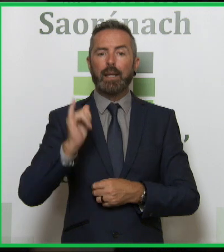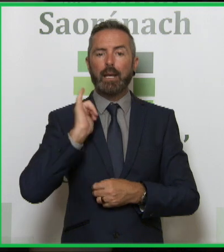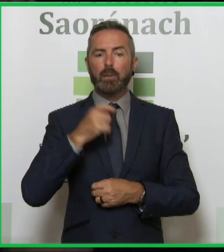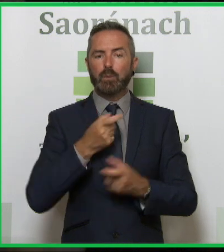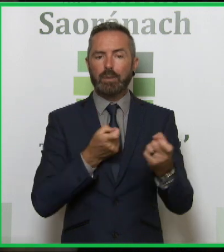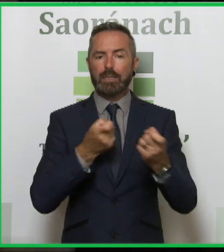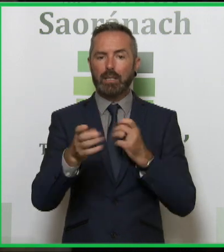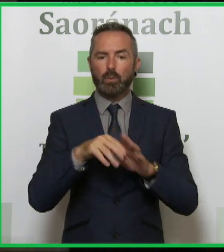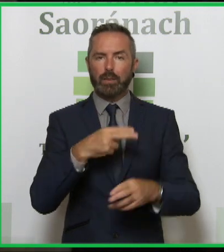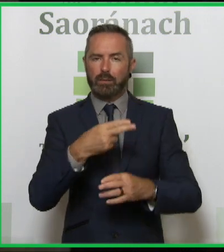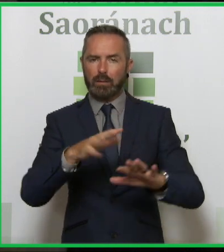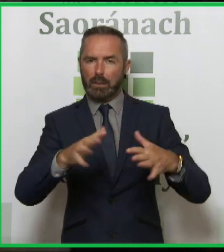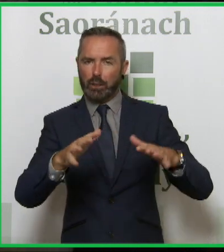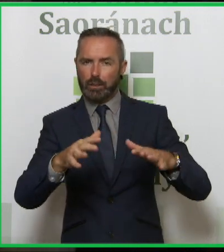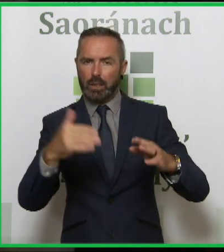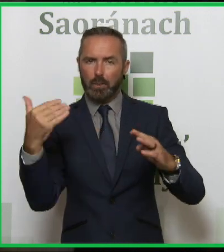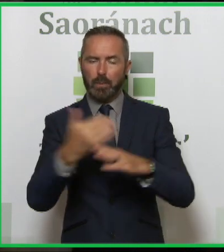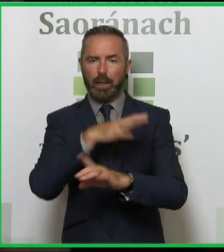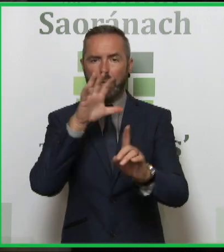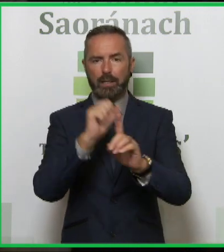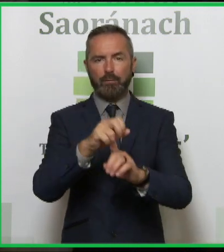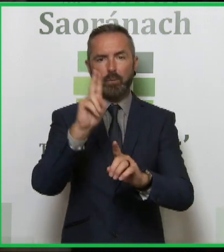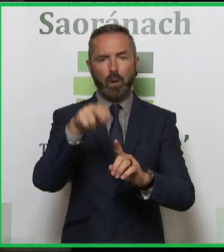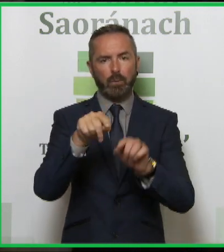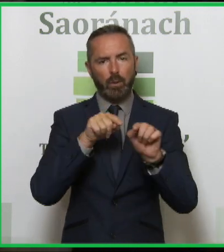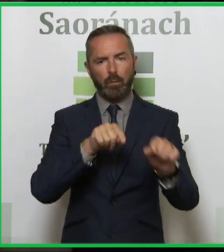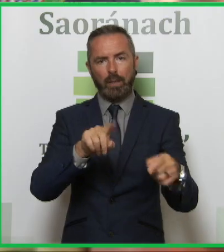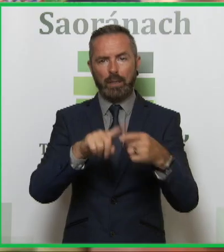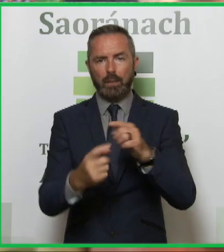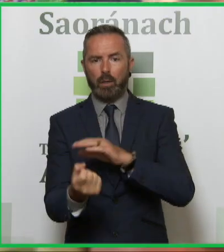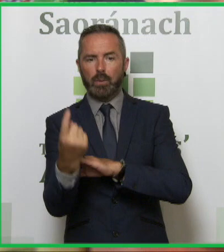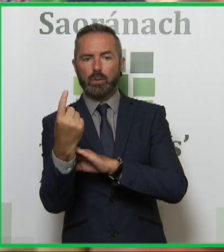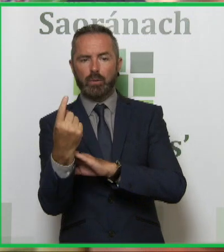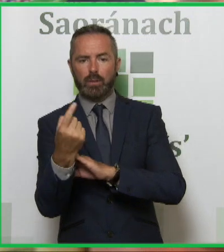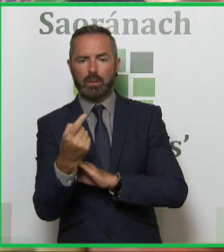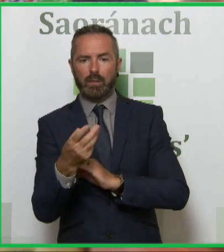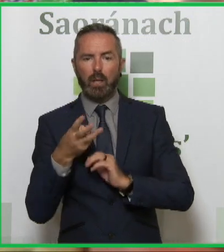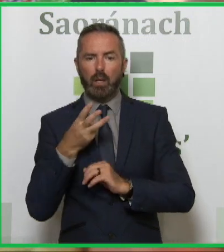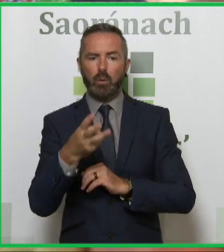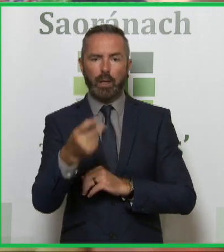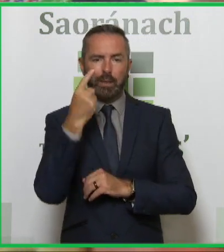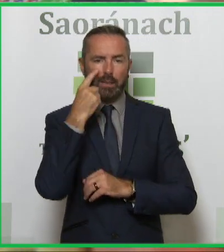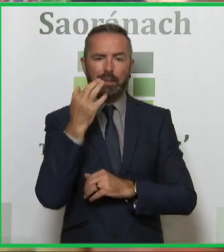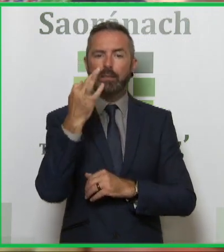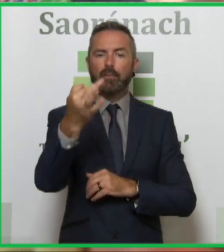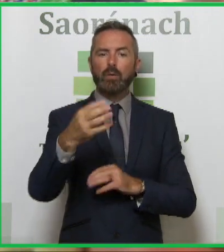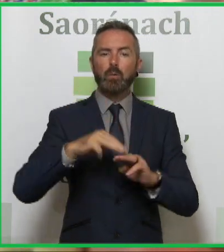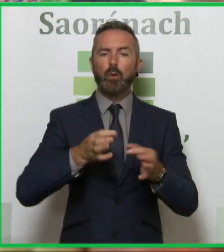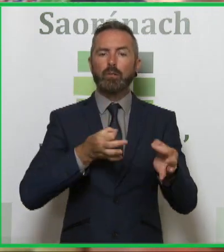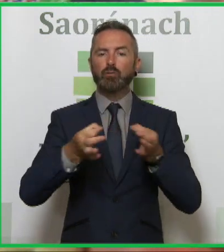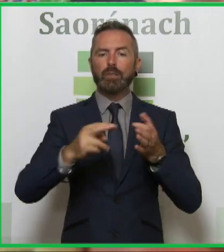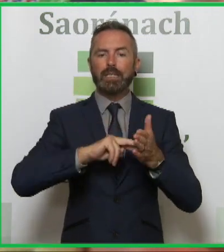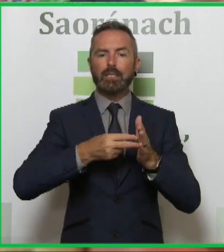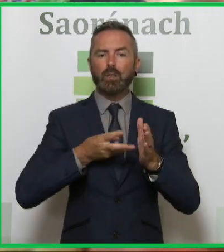uncertainty by identifying the possible threats and opportunities in a way that looks to the future in a strategic way, not